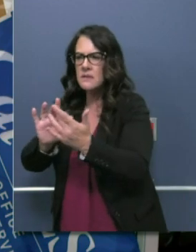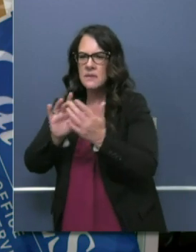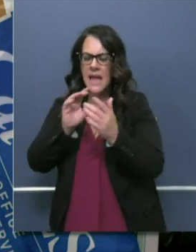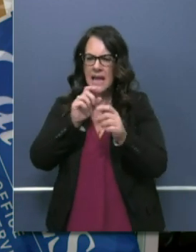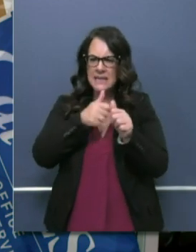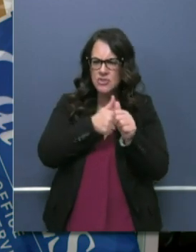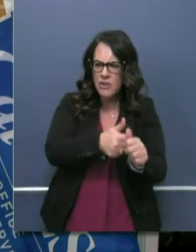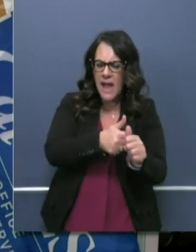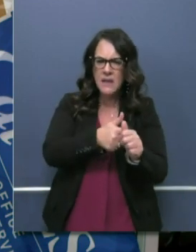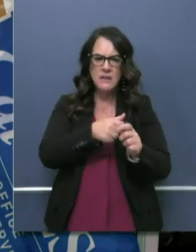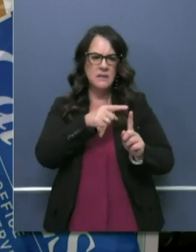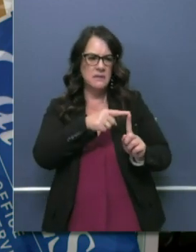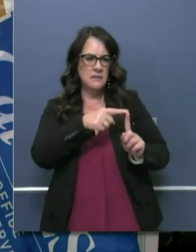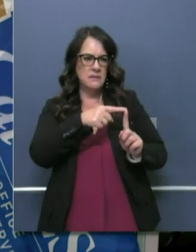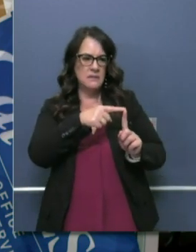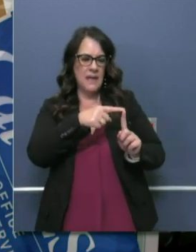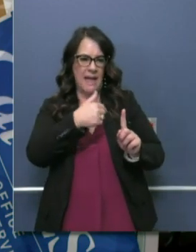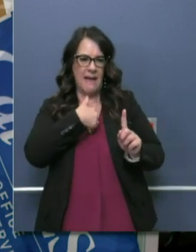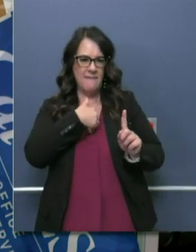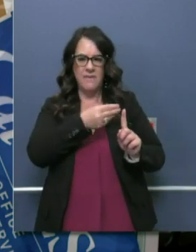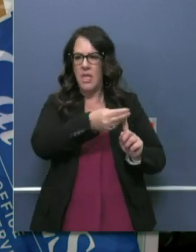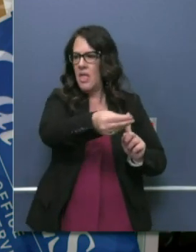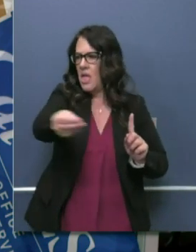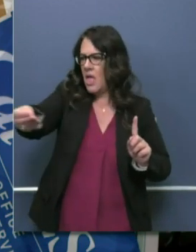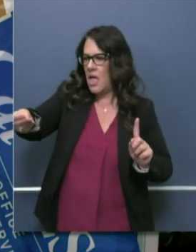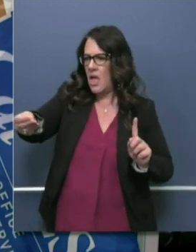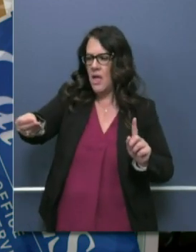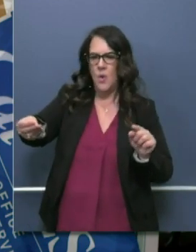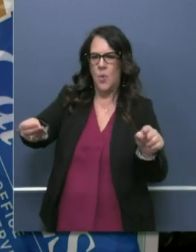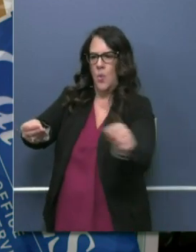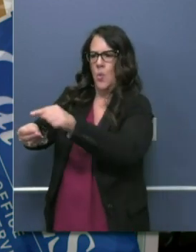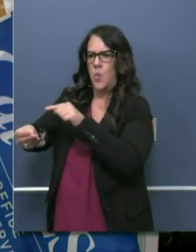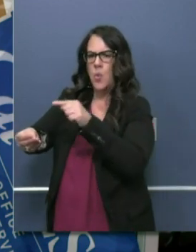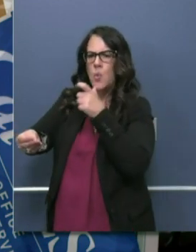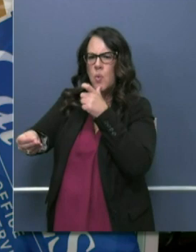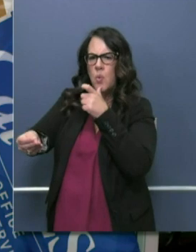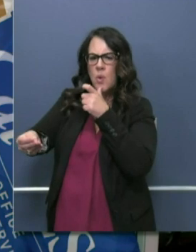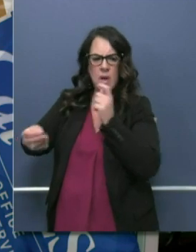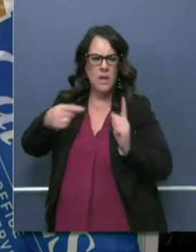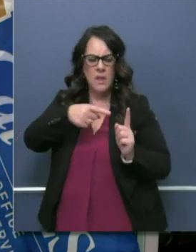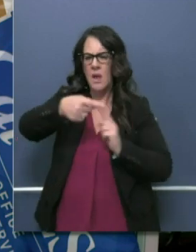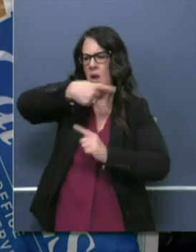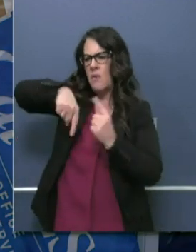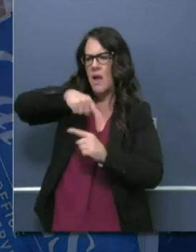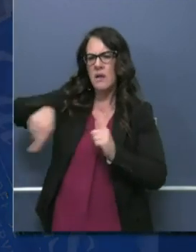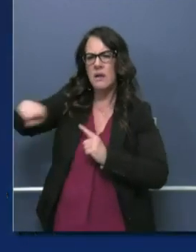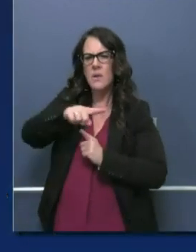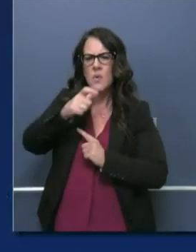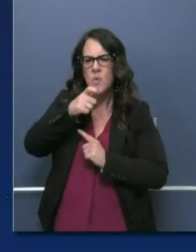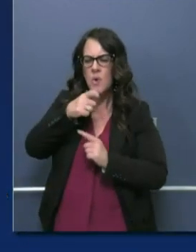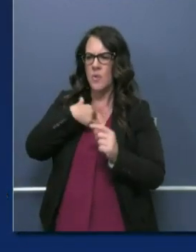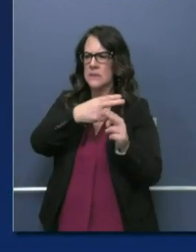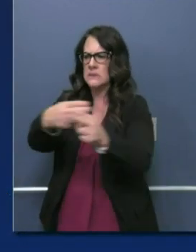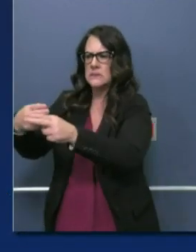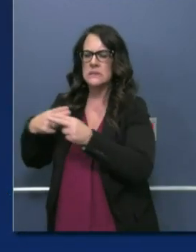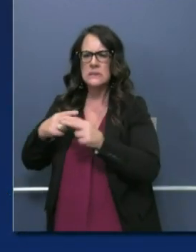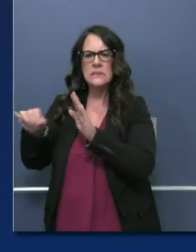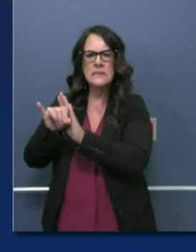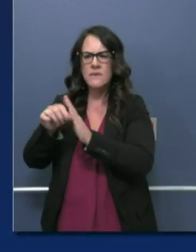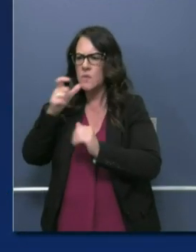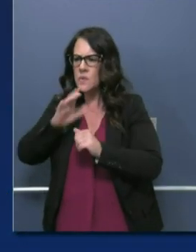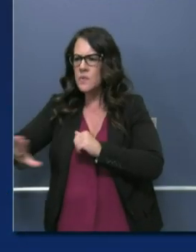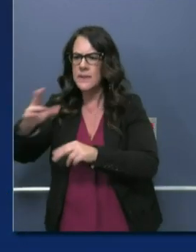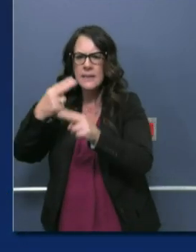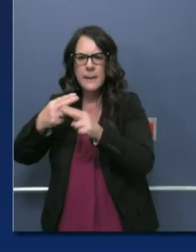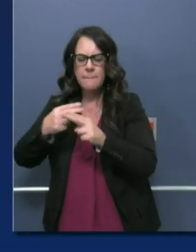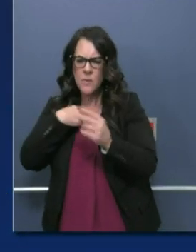into stage 2. It's important because as people move more, we increase the risk for people to get sick. If people get sick, we want to identify those